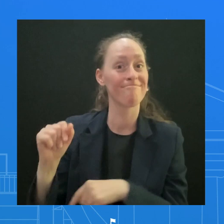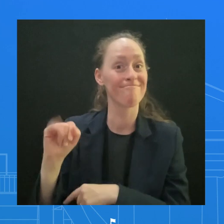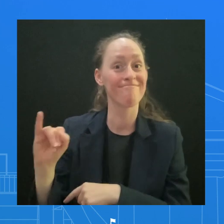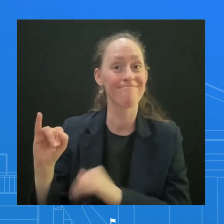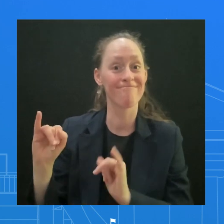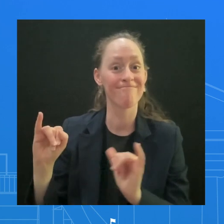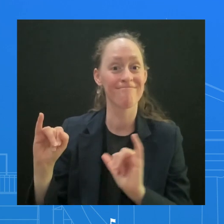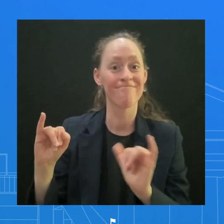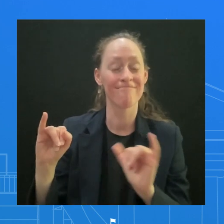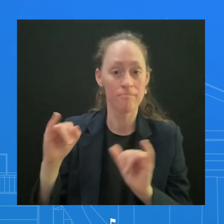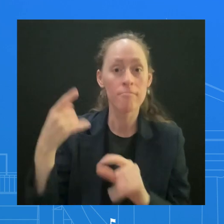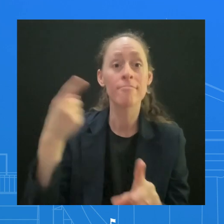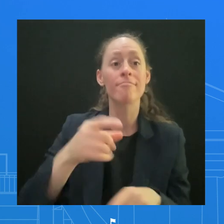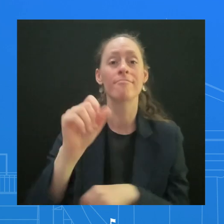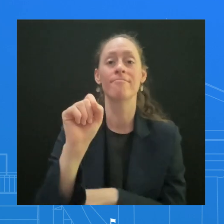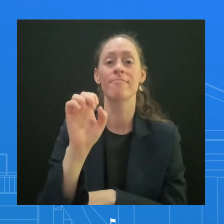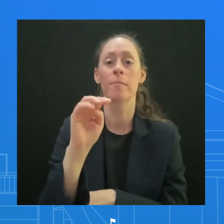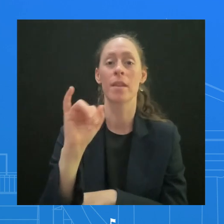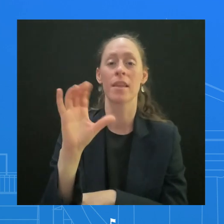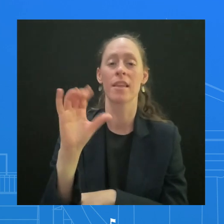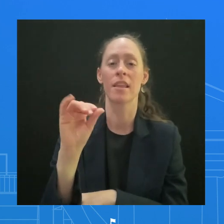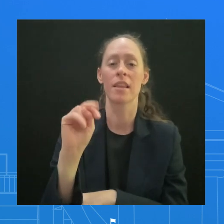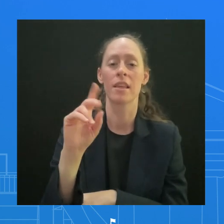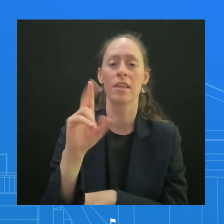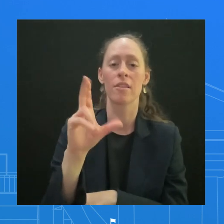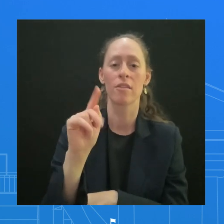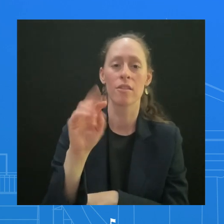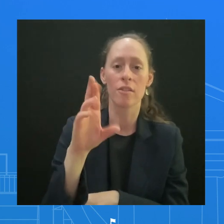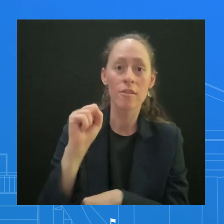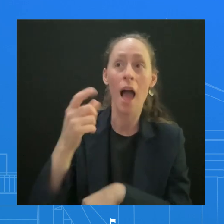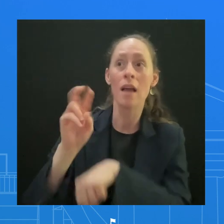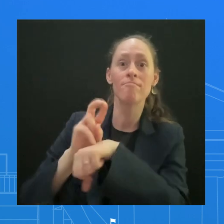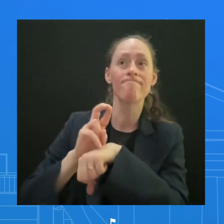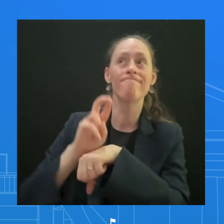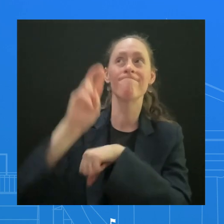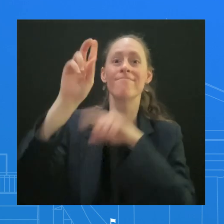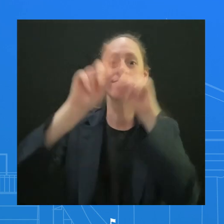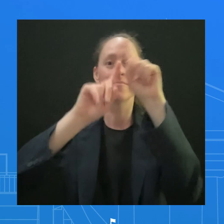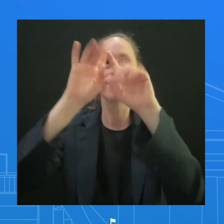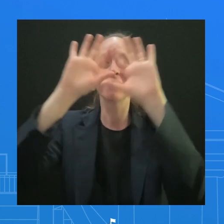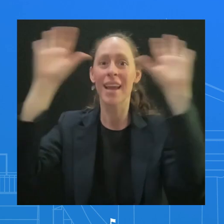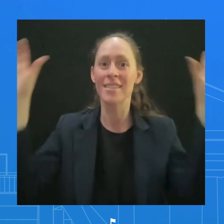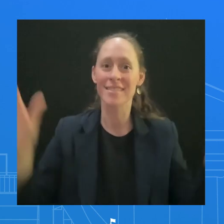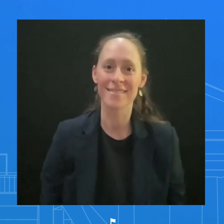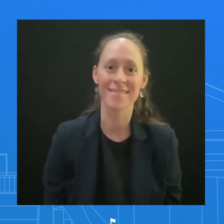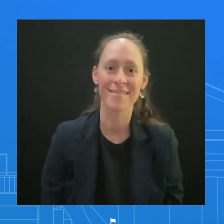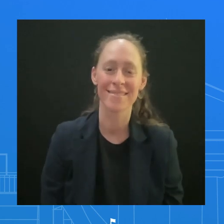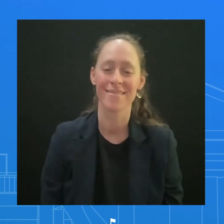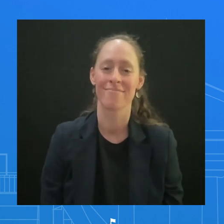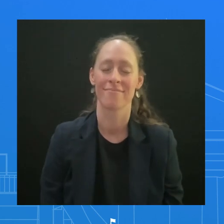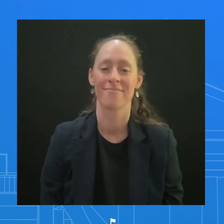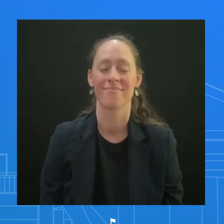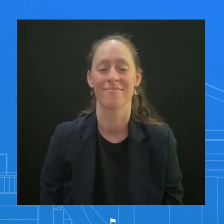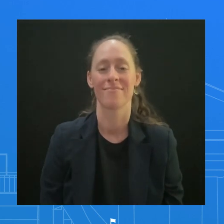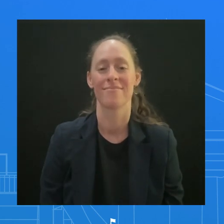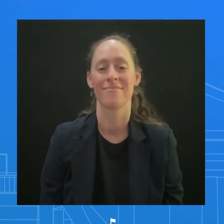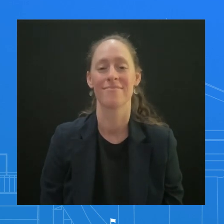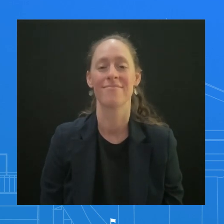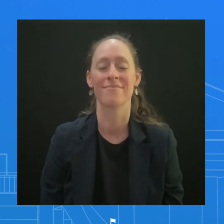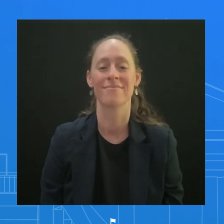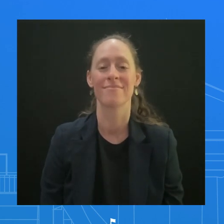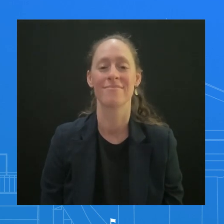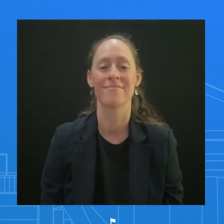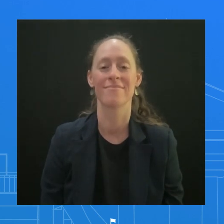I think you received a list of all the attendees earlier today. Now, over the course of this visit, President and Prime Minister Modi reaffirmed